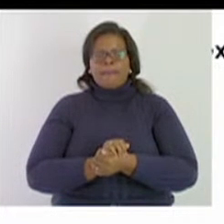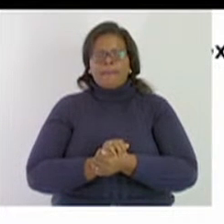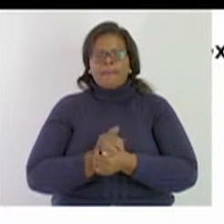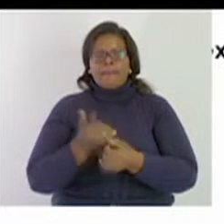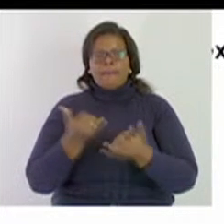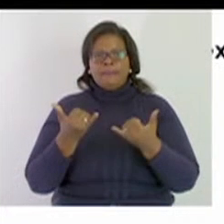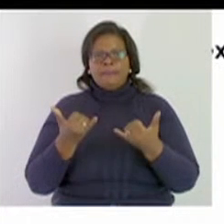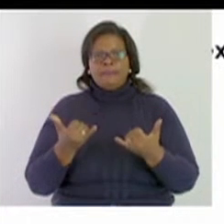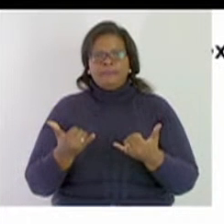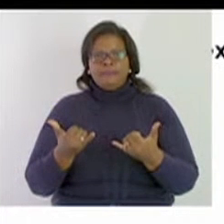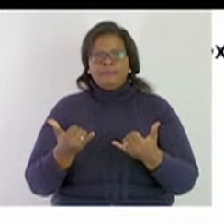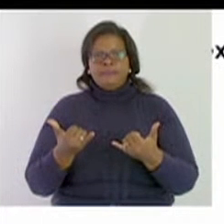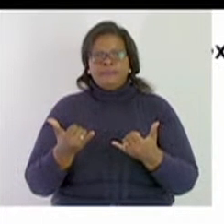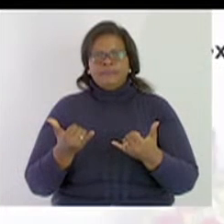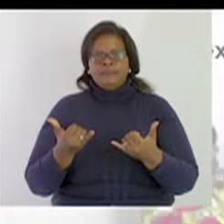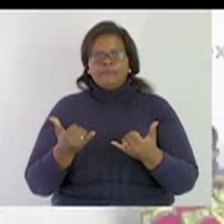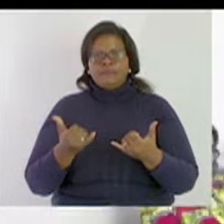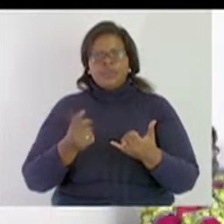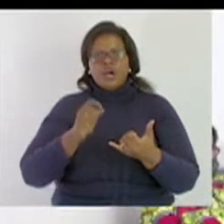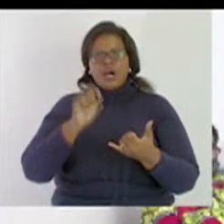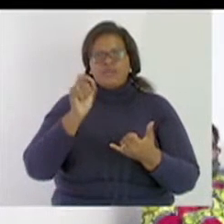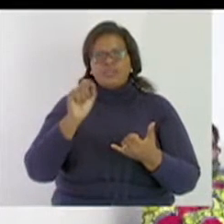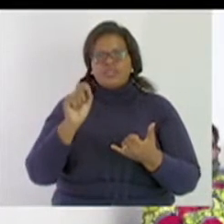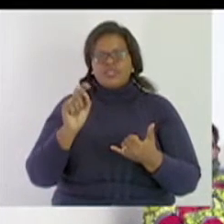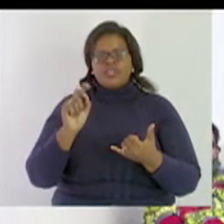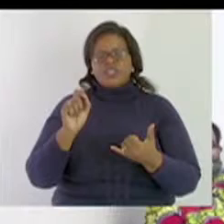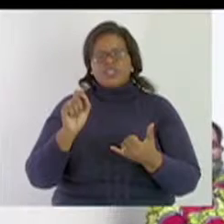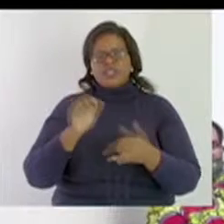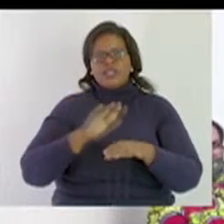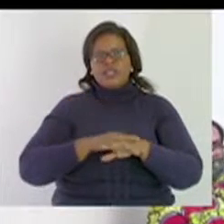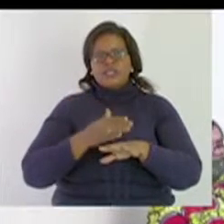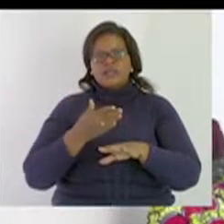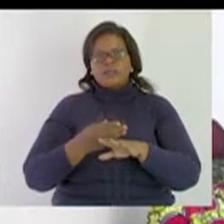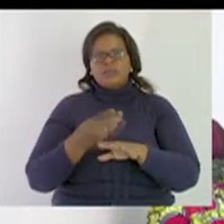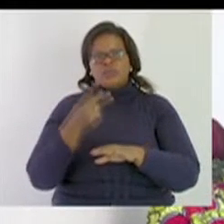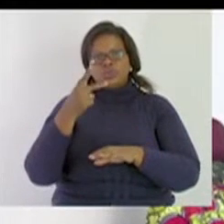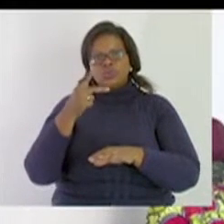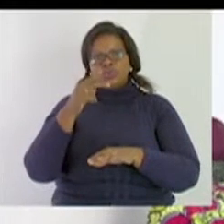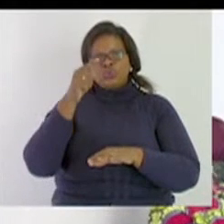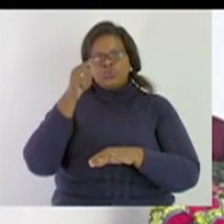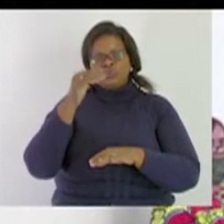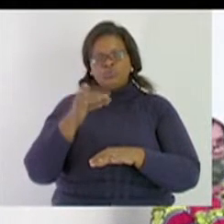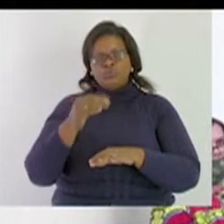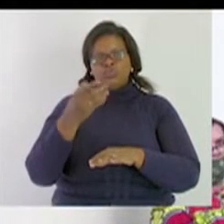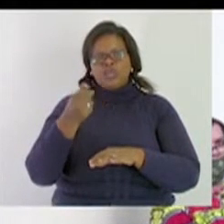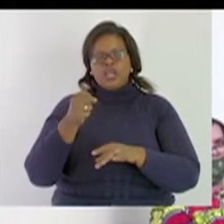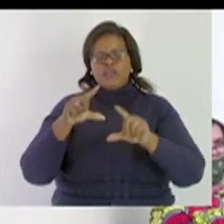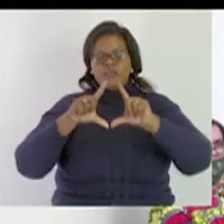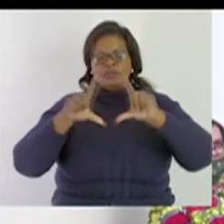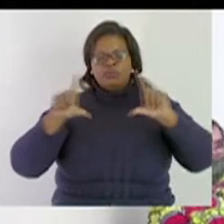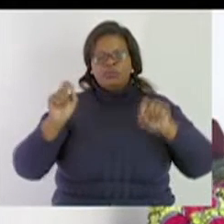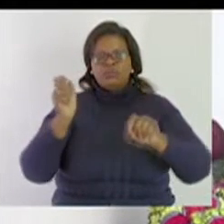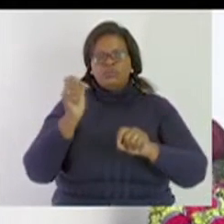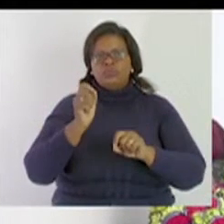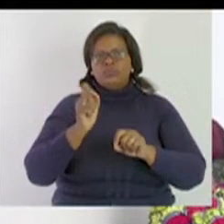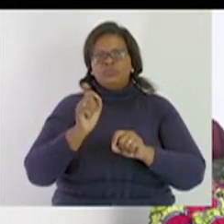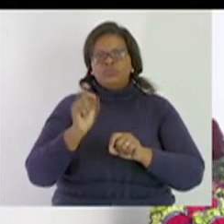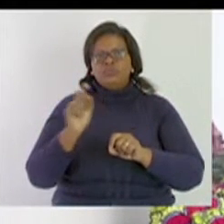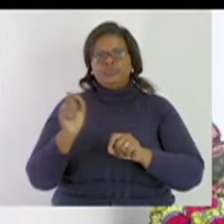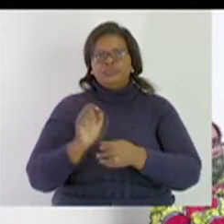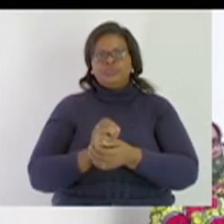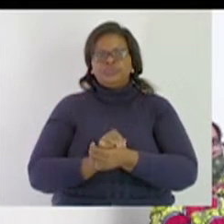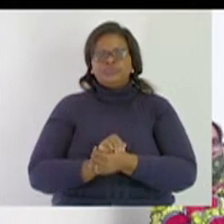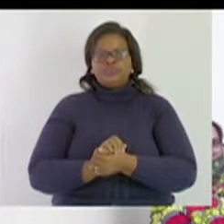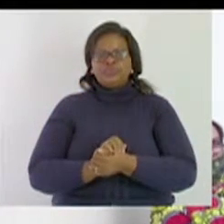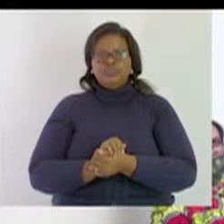Now, I have written 2 of the examples I have written on the board. So we will